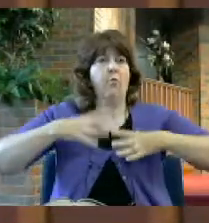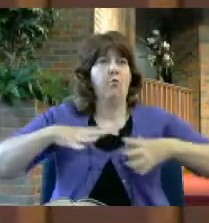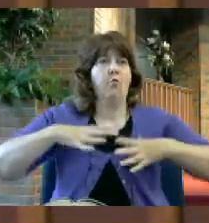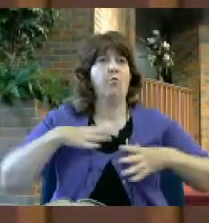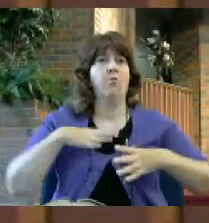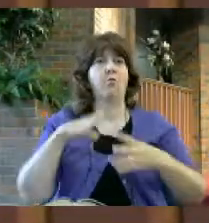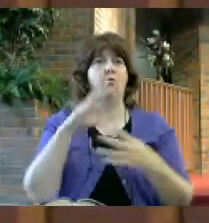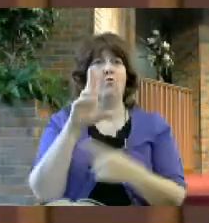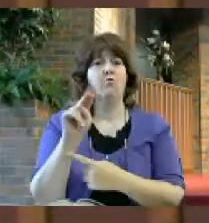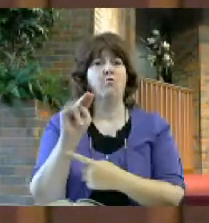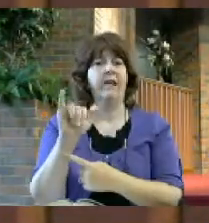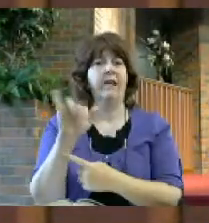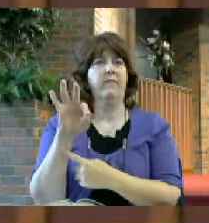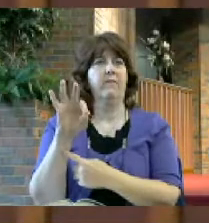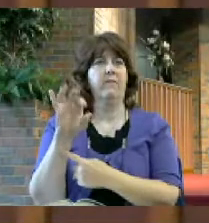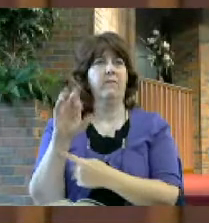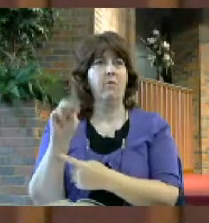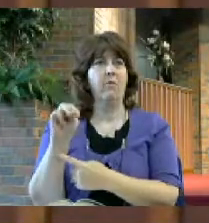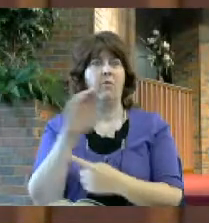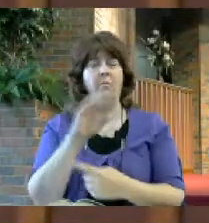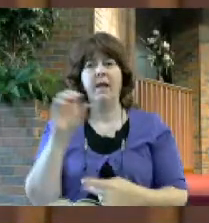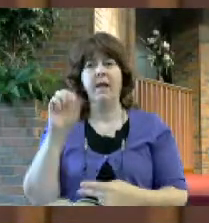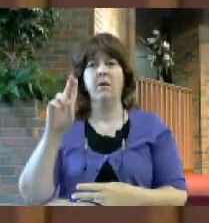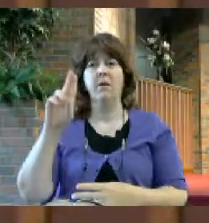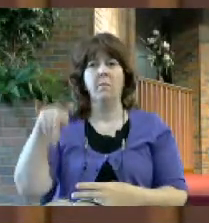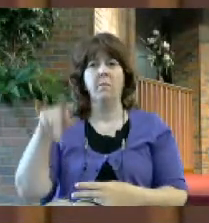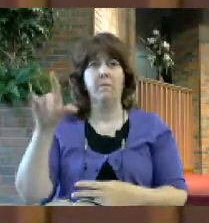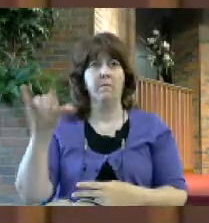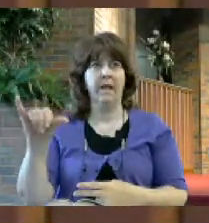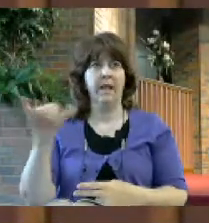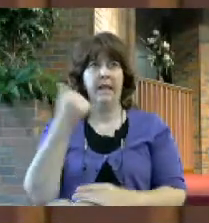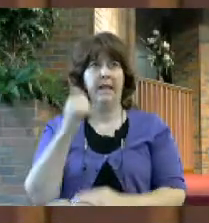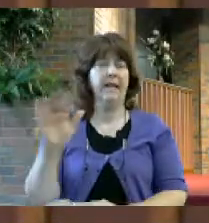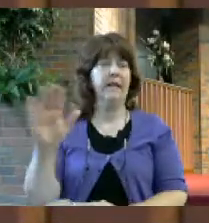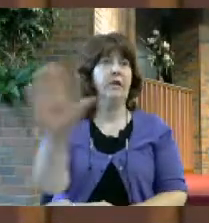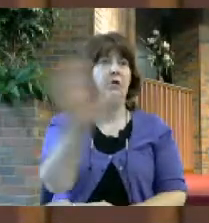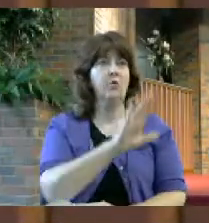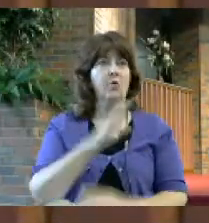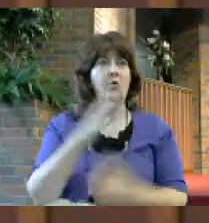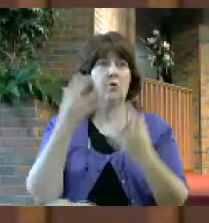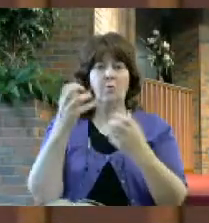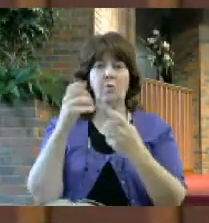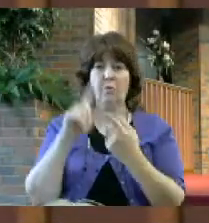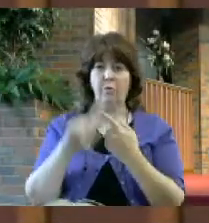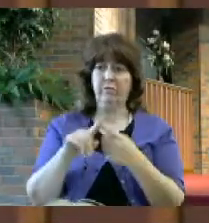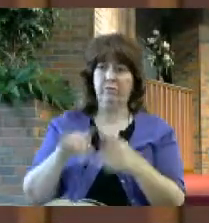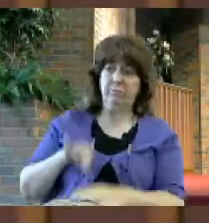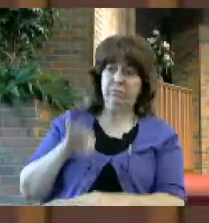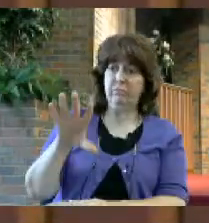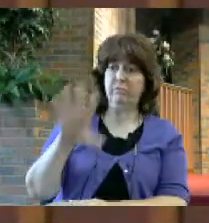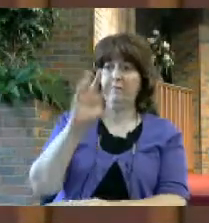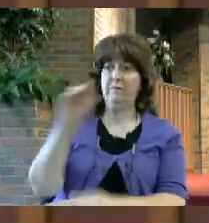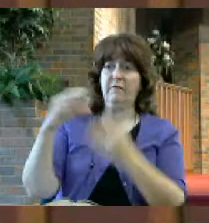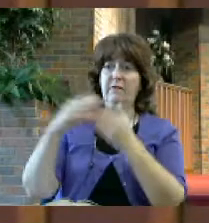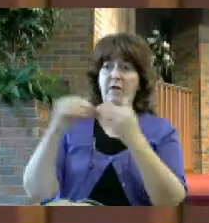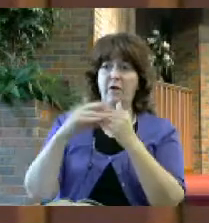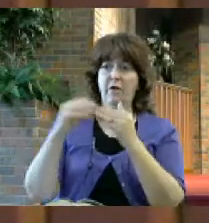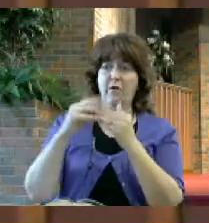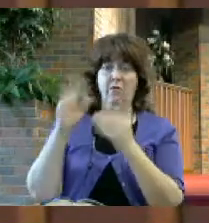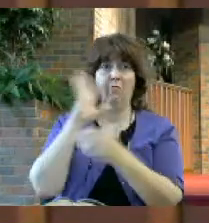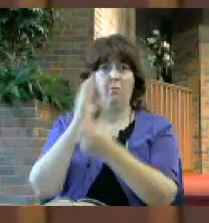$50 contribution is actually what pays for that, and the schooling is free. That actually covers a whole year of schooling. If you